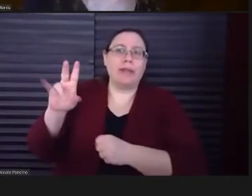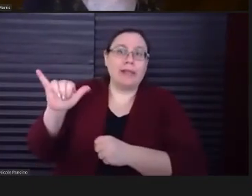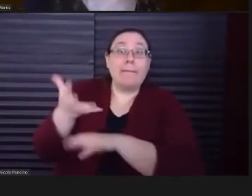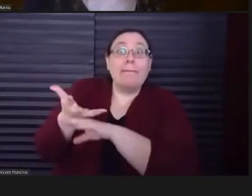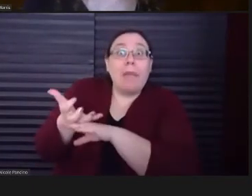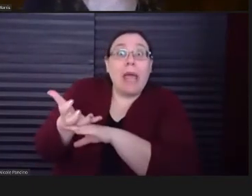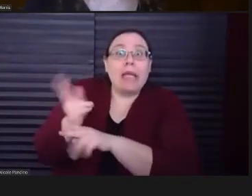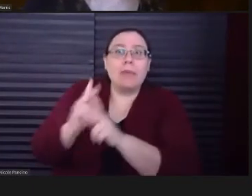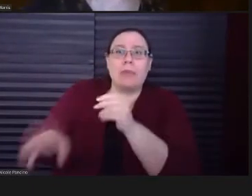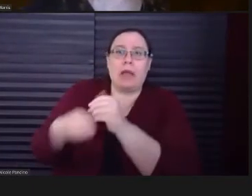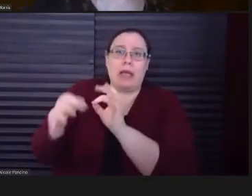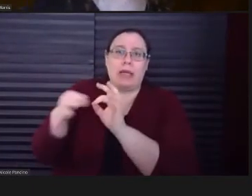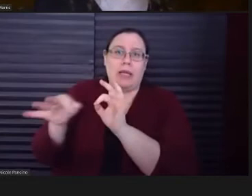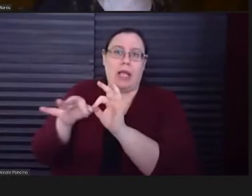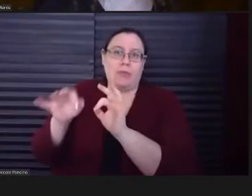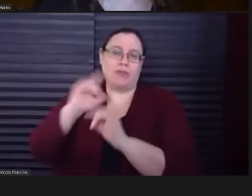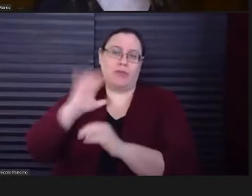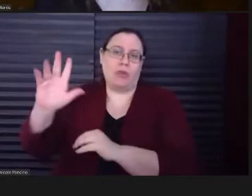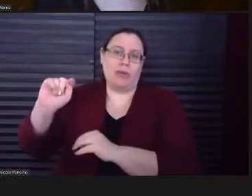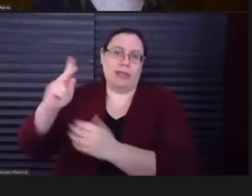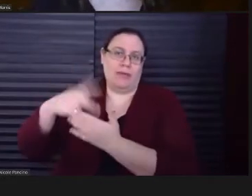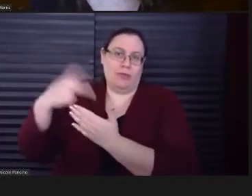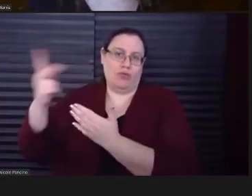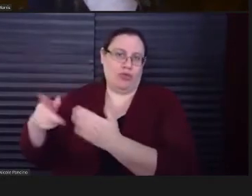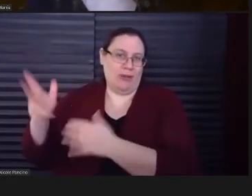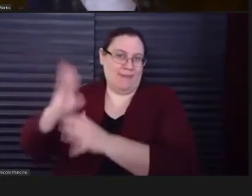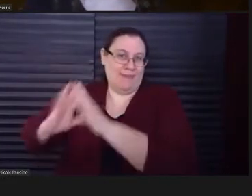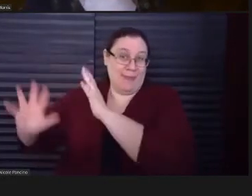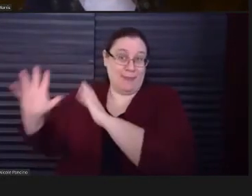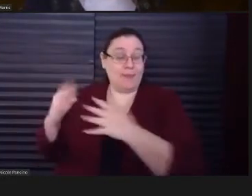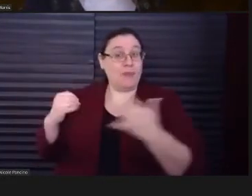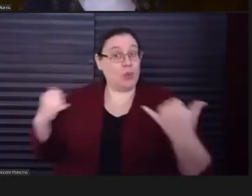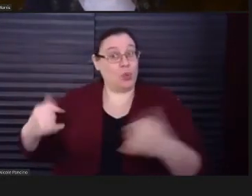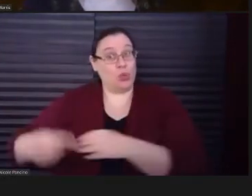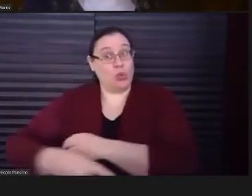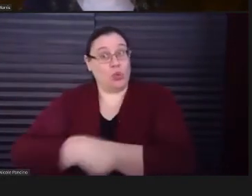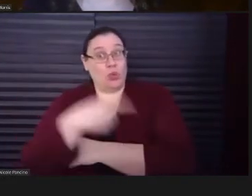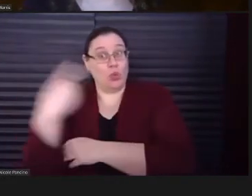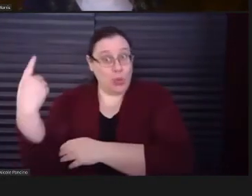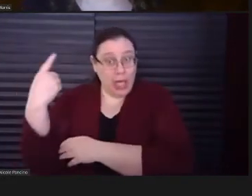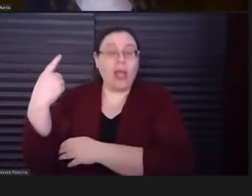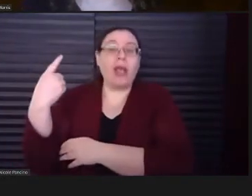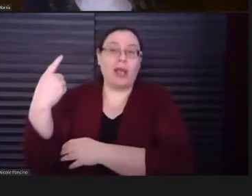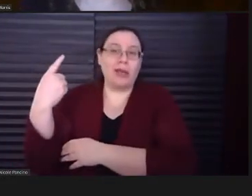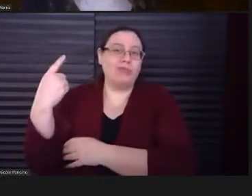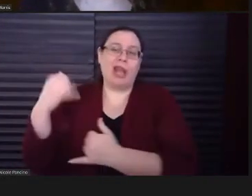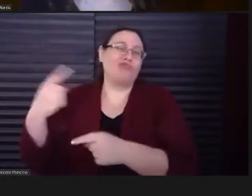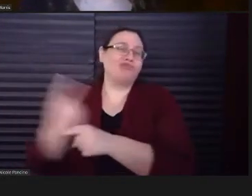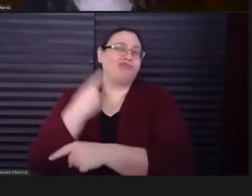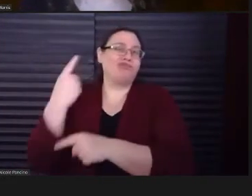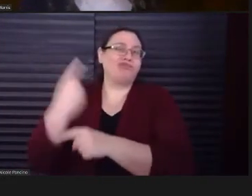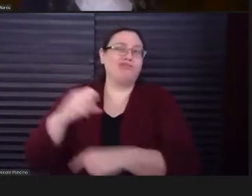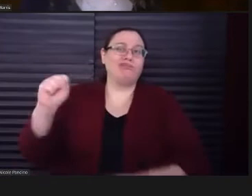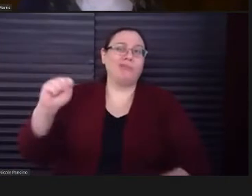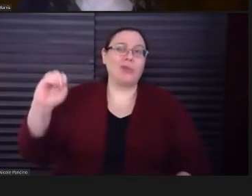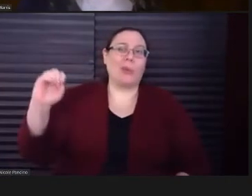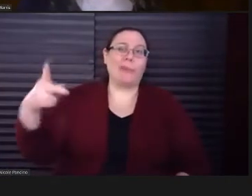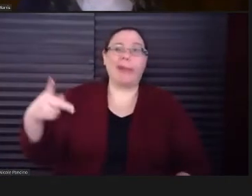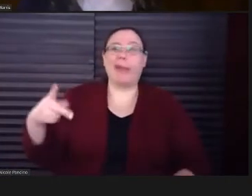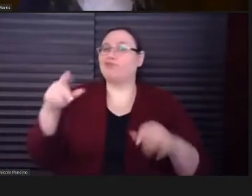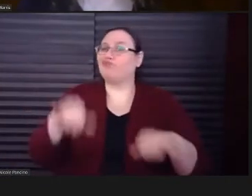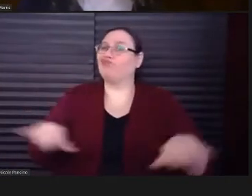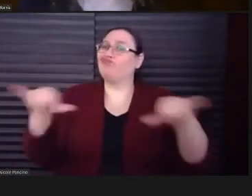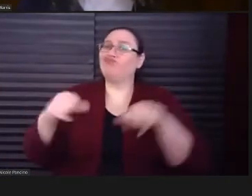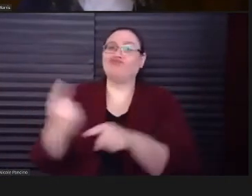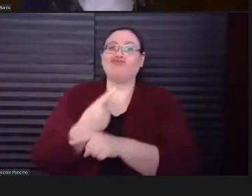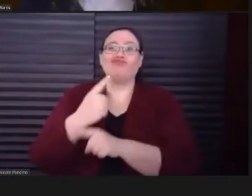captions on their TV programs. We've reached a point today, it's SOP, standard operating procedure, and